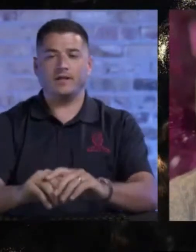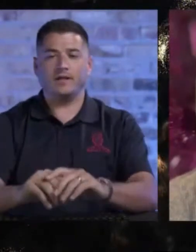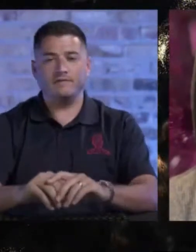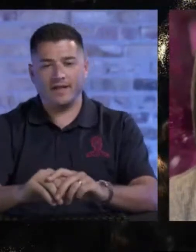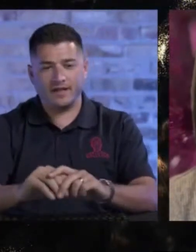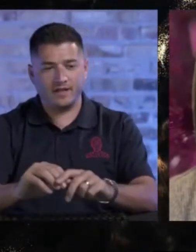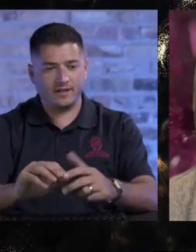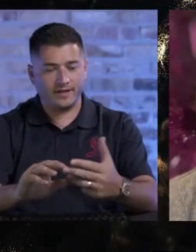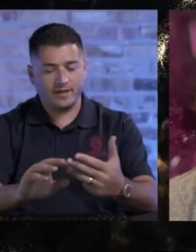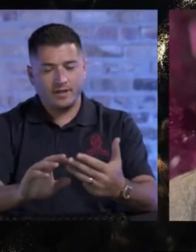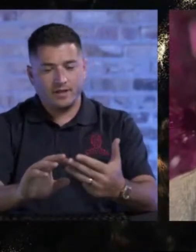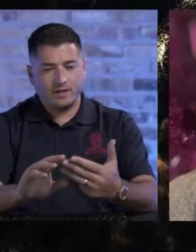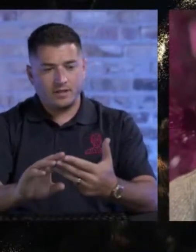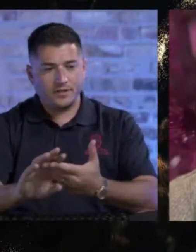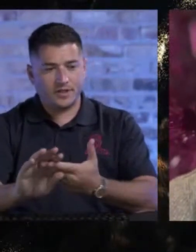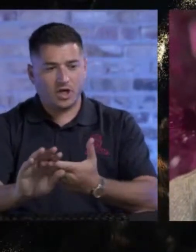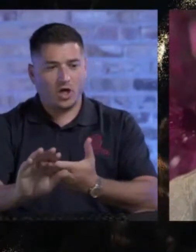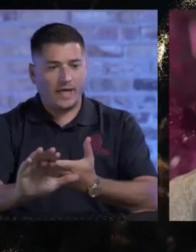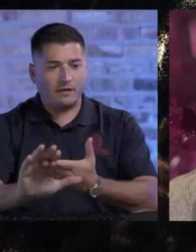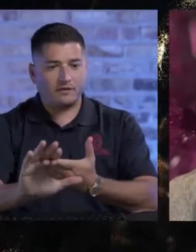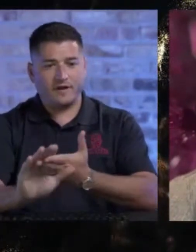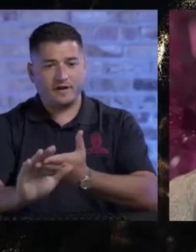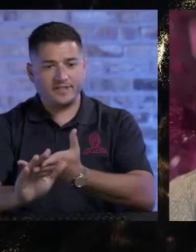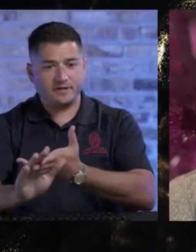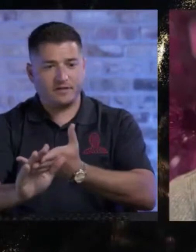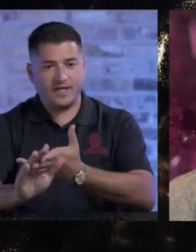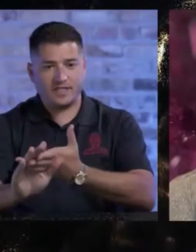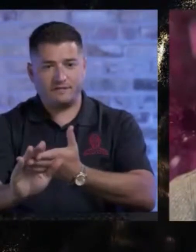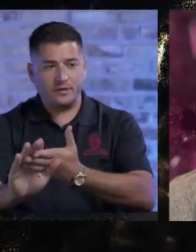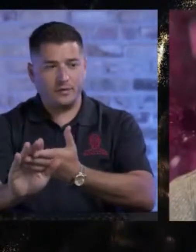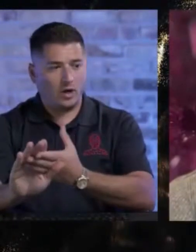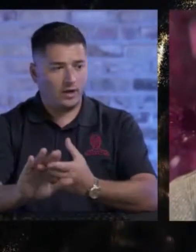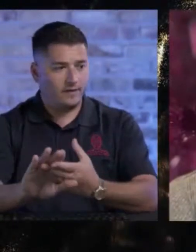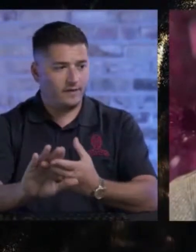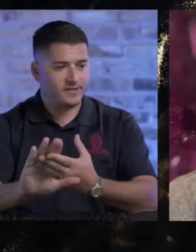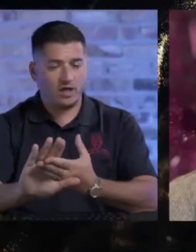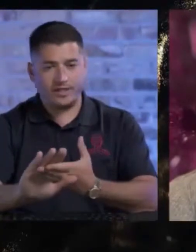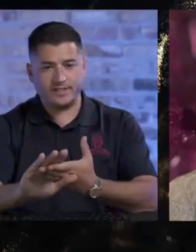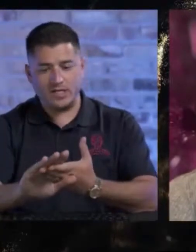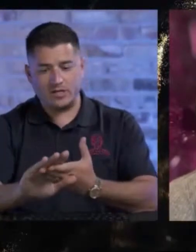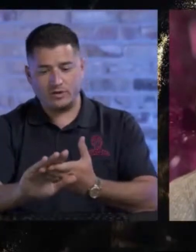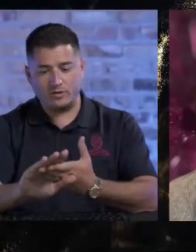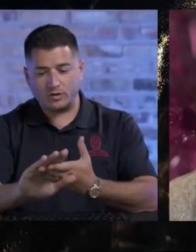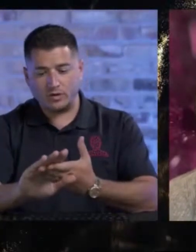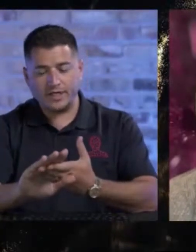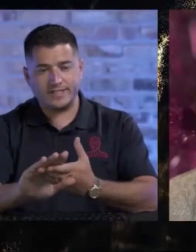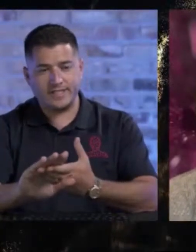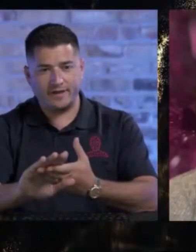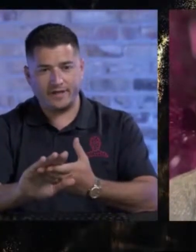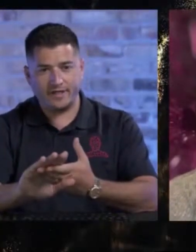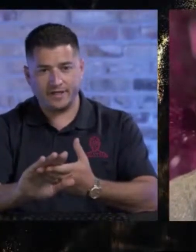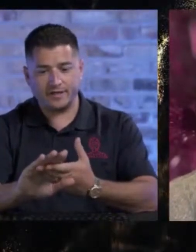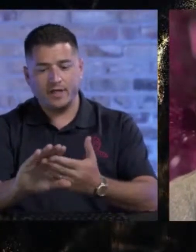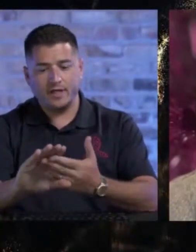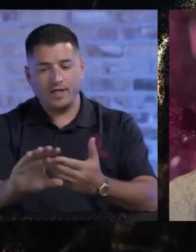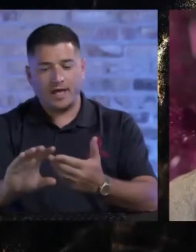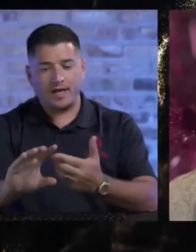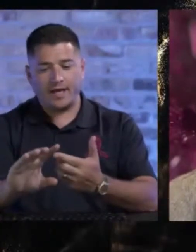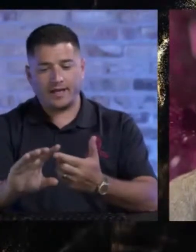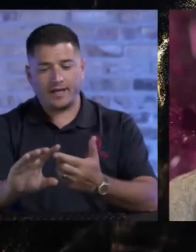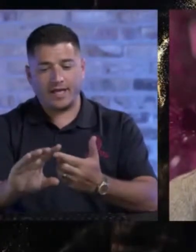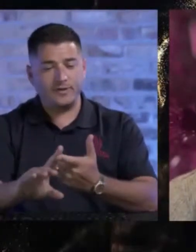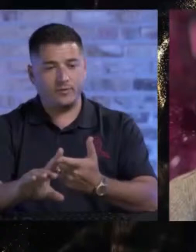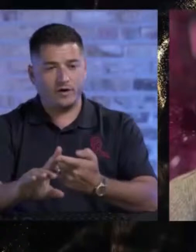I I love that and I think like you know to call out three fundamental things if you are in this audience and you you are looking to innovate here